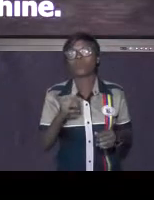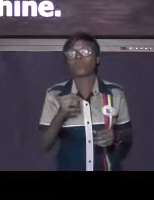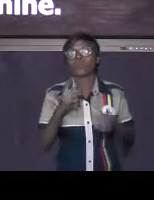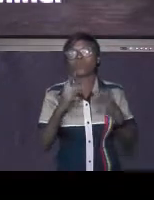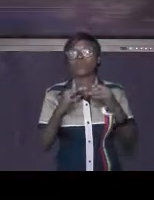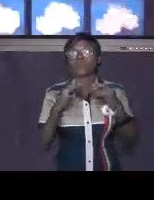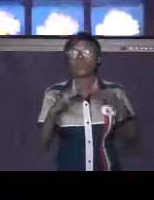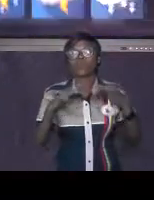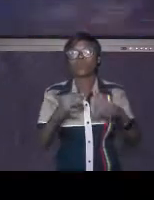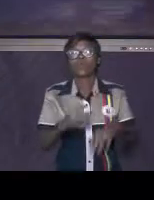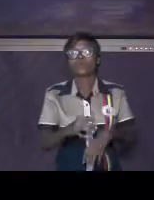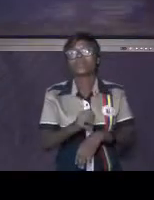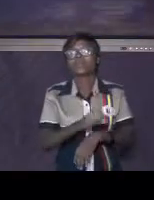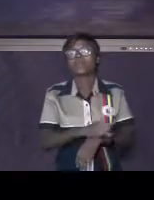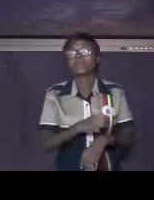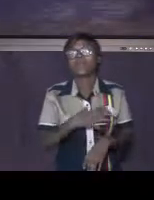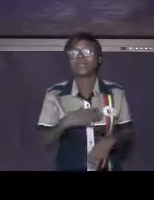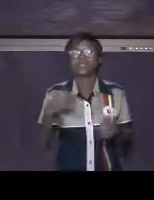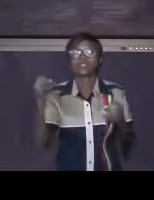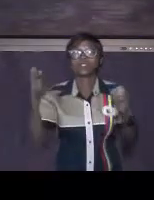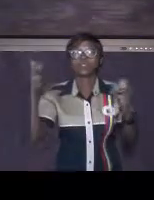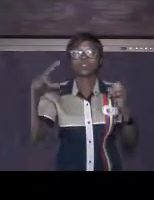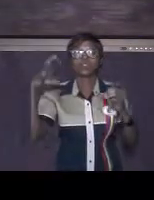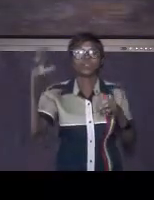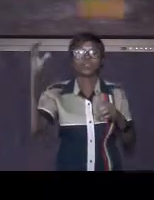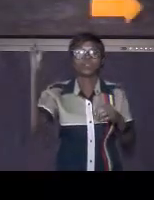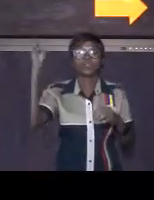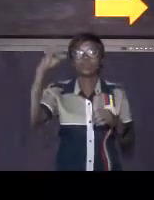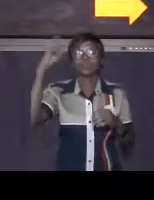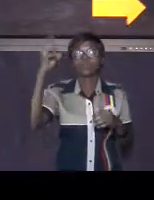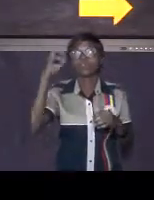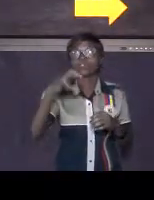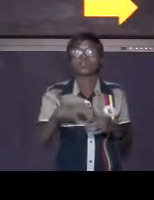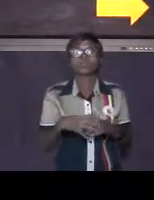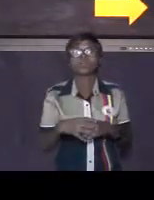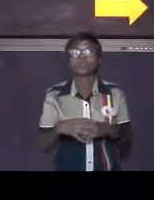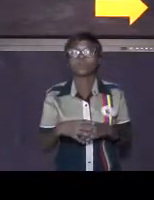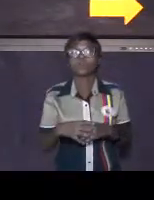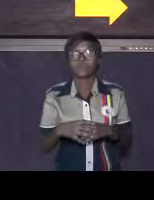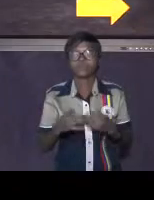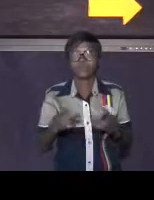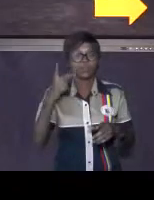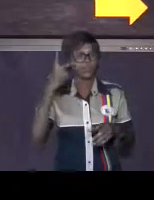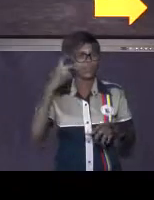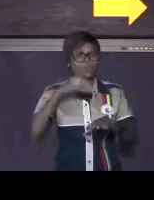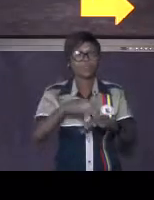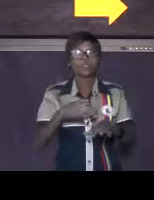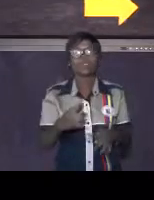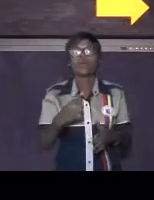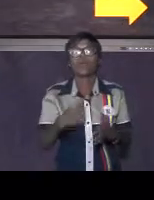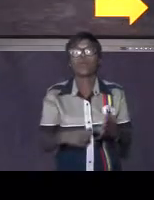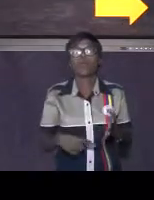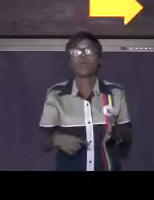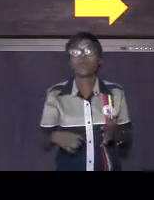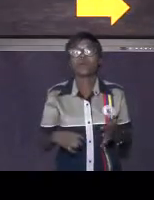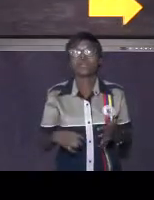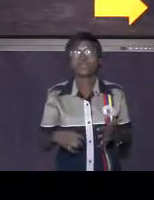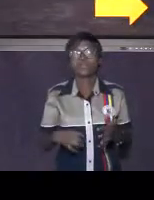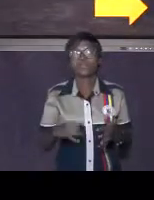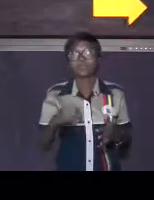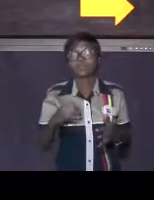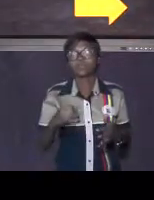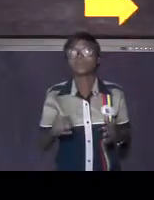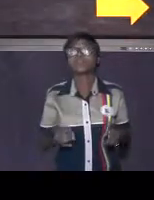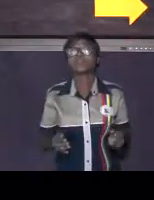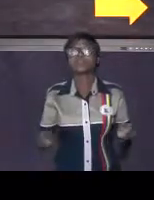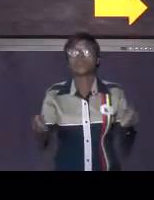the sunshine. So, still talking about climate, let's look at what constitutes